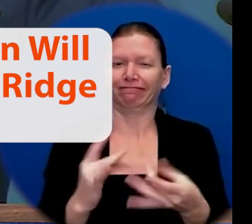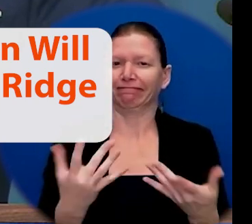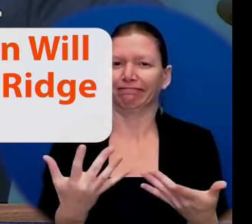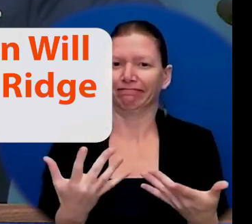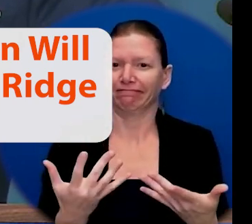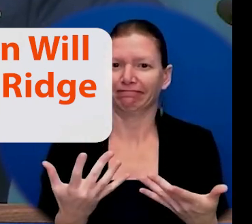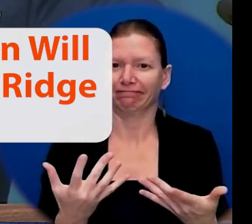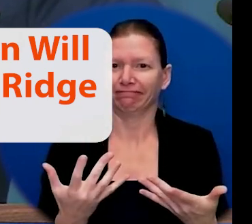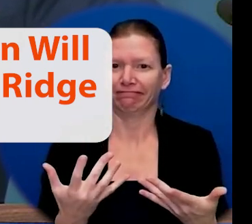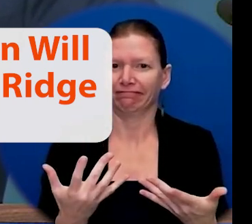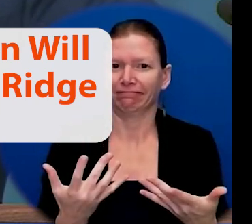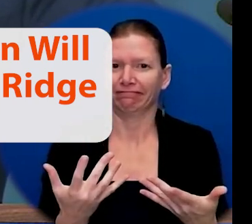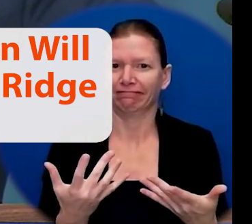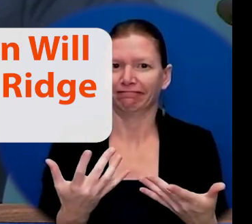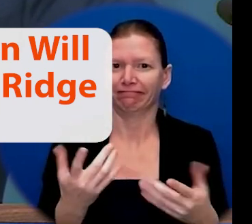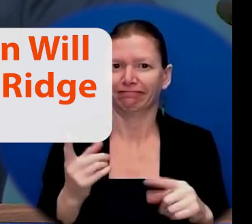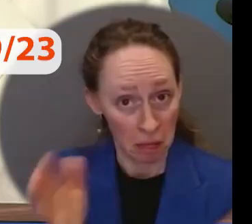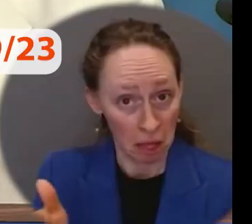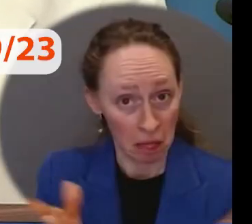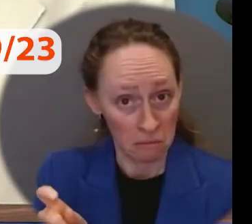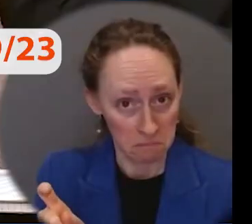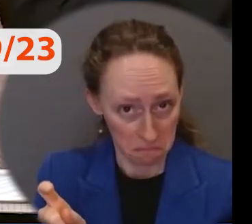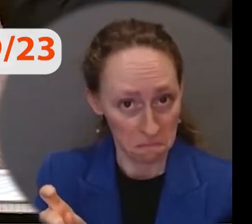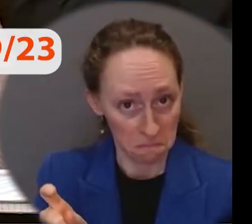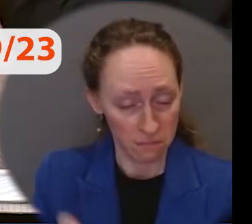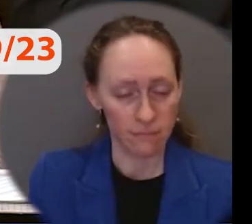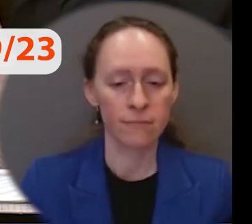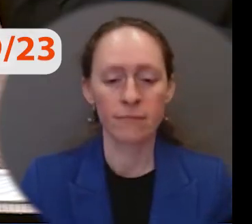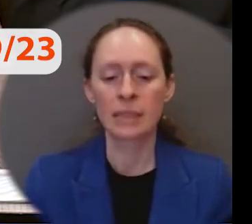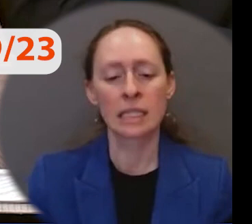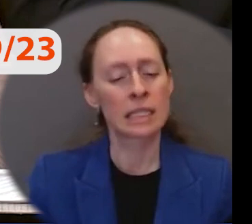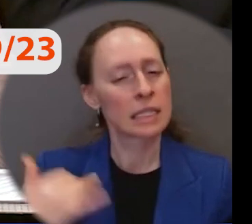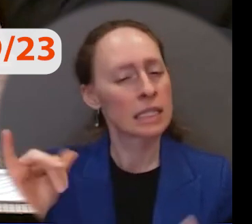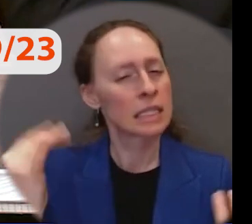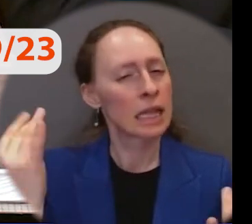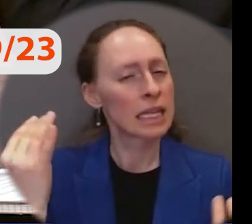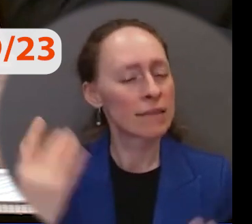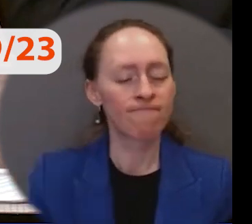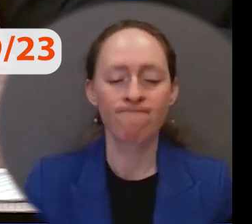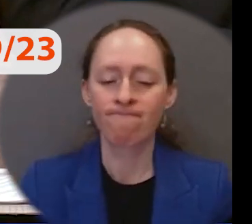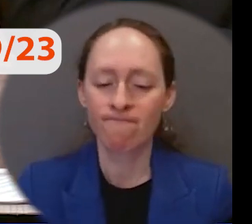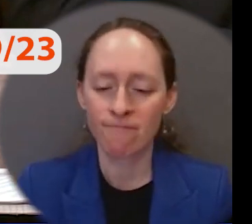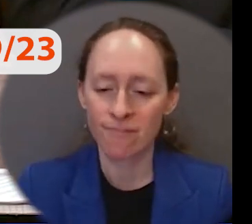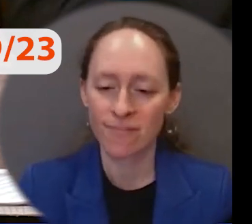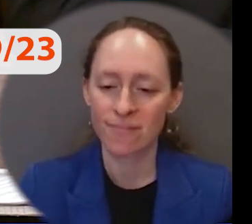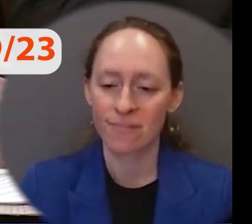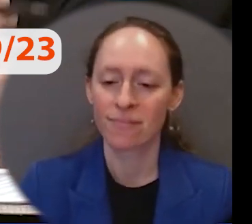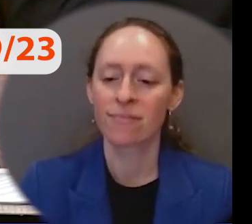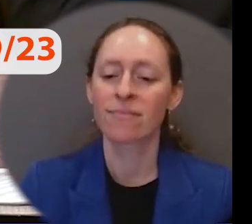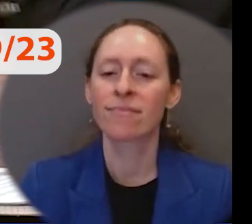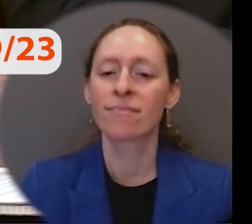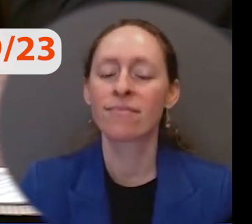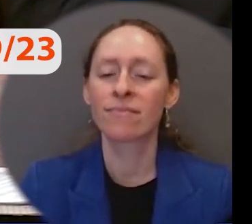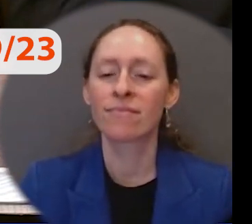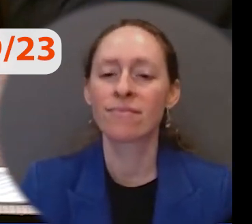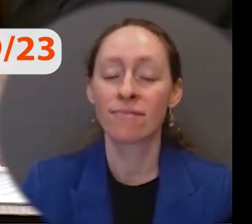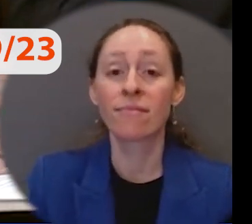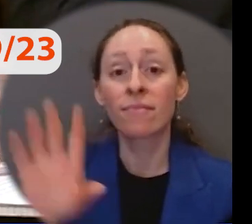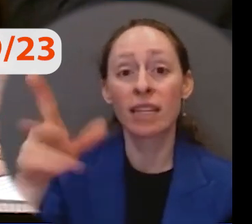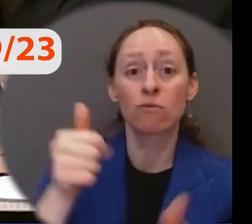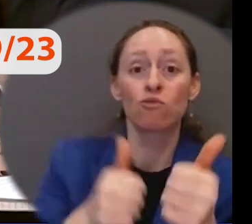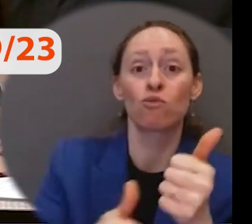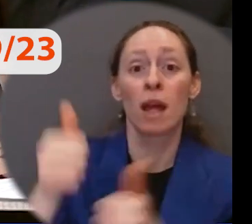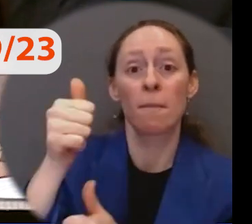you to the Justice Department on his particular case. In 2012, the Supreme Court upheld the rule that the federal government, not individual